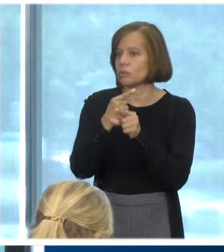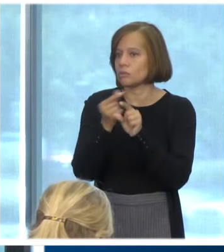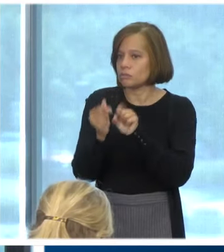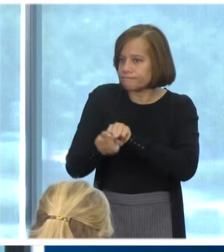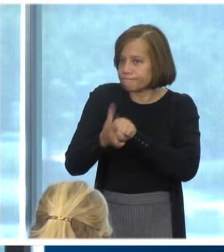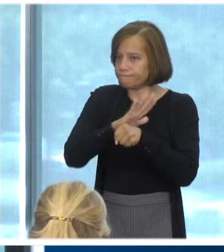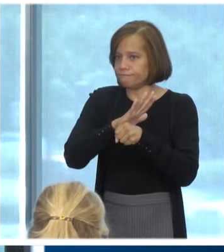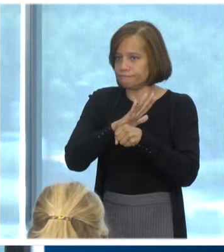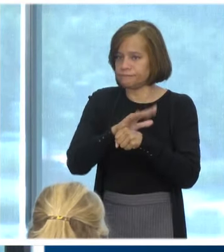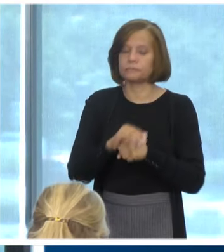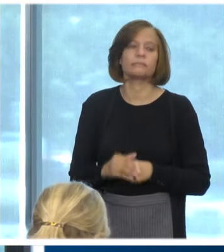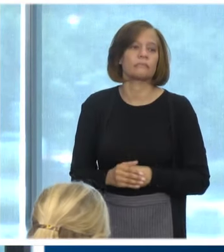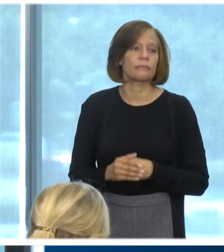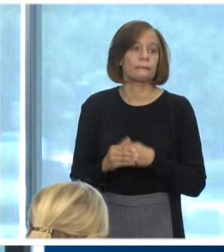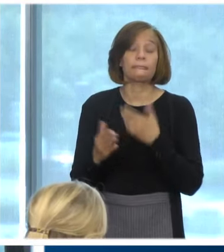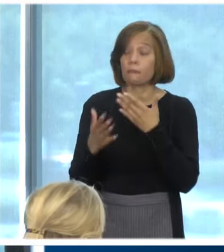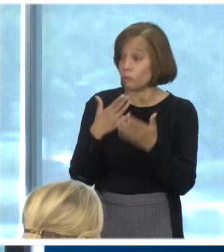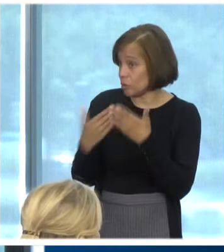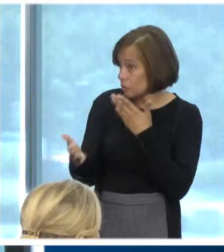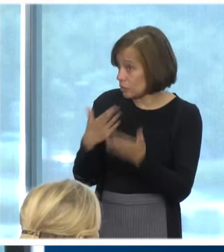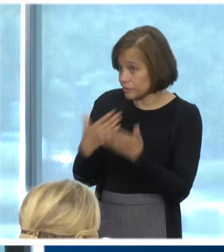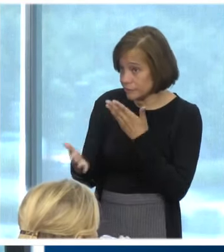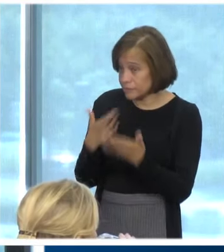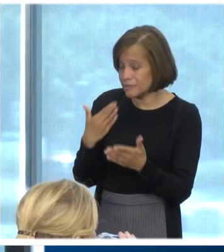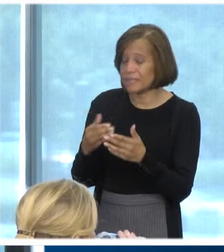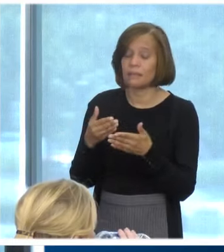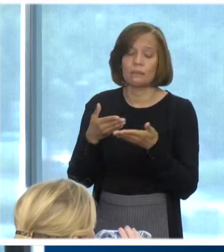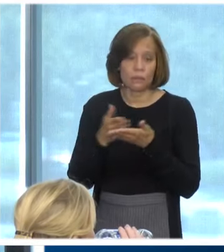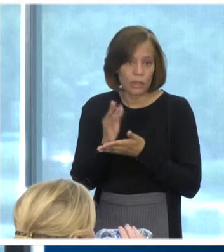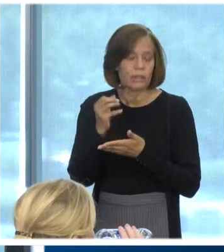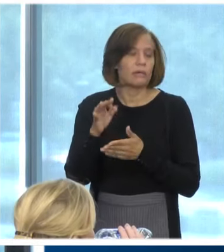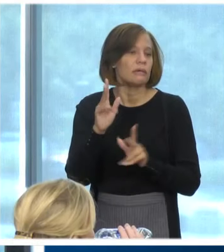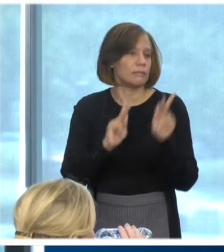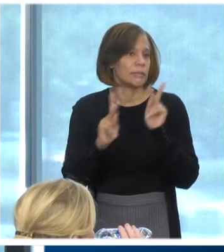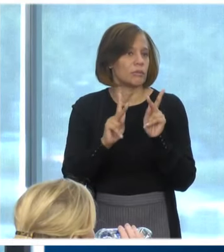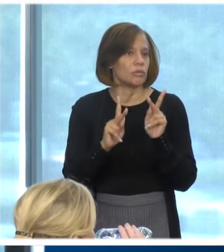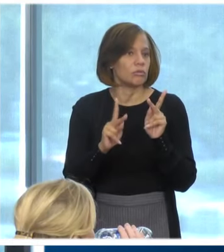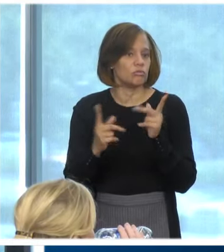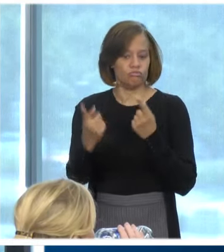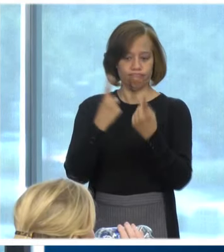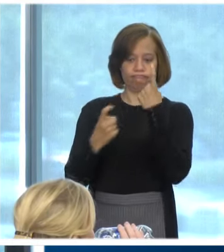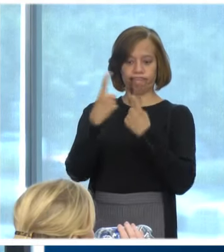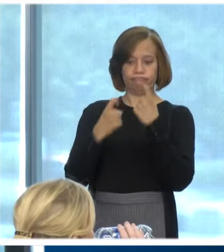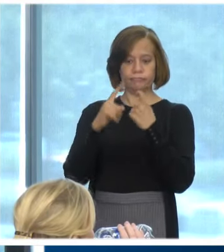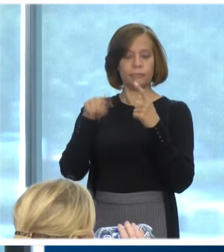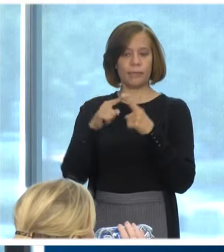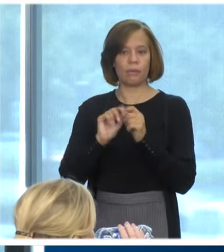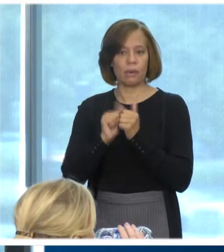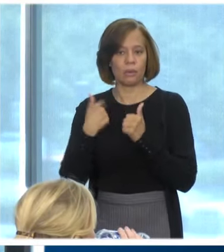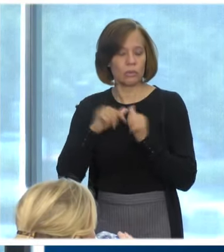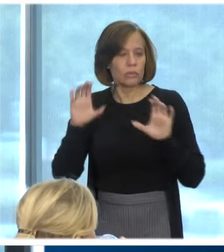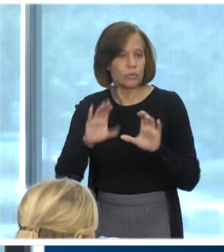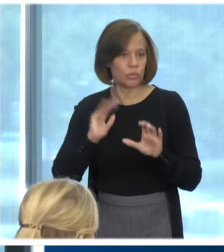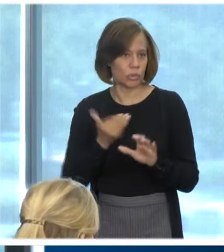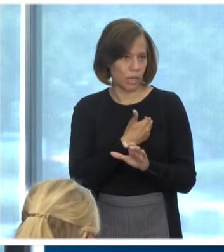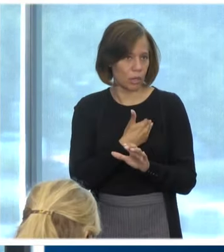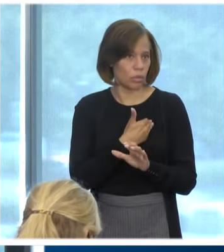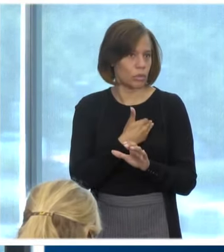Regardless, it is the right of people to question how police perform our duties and expect